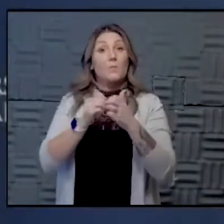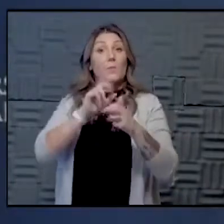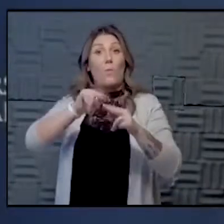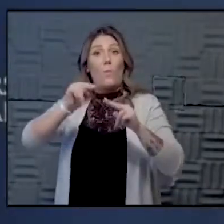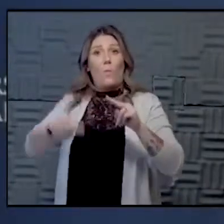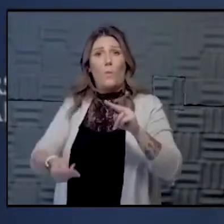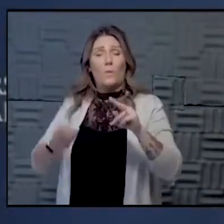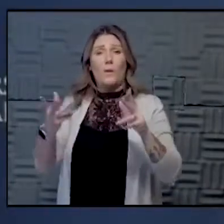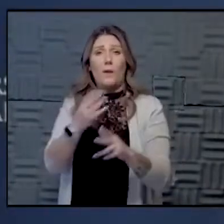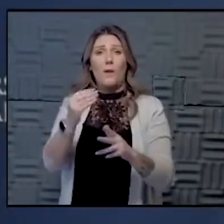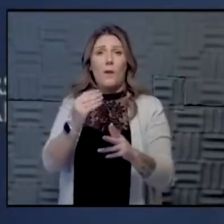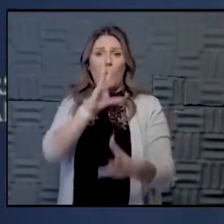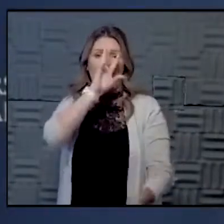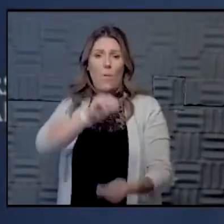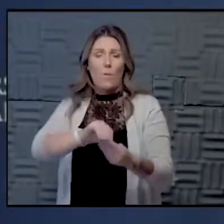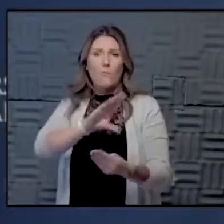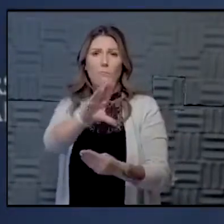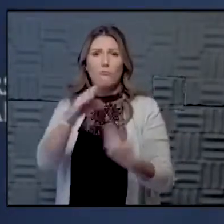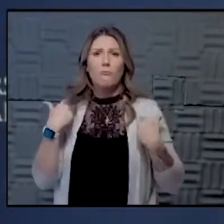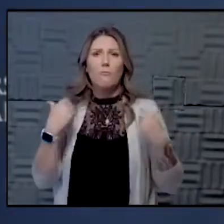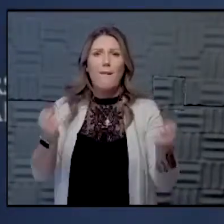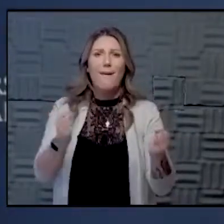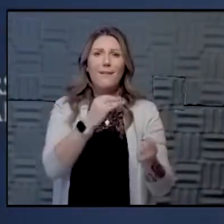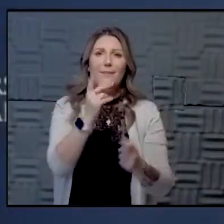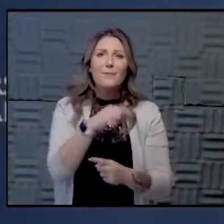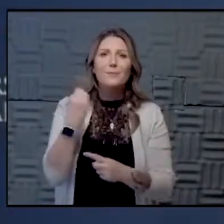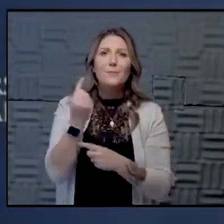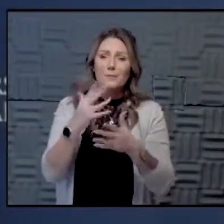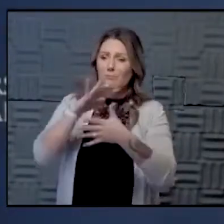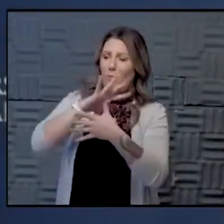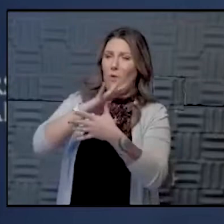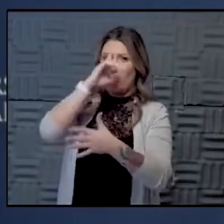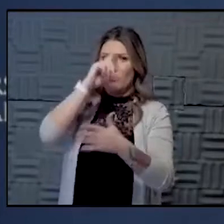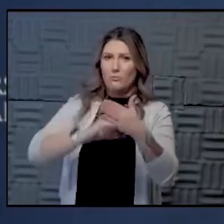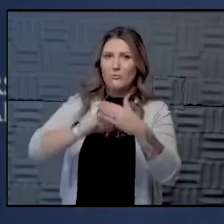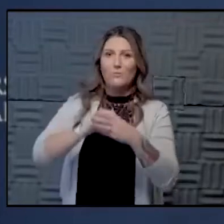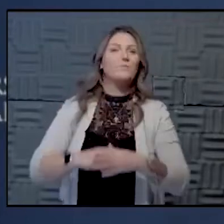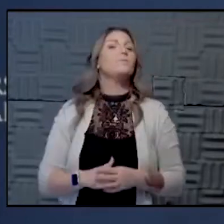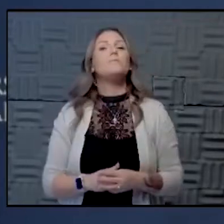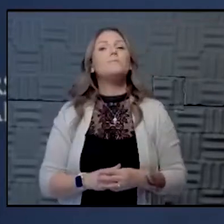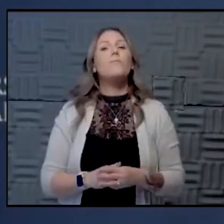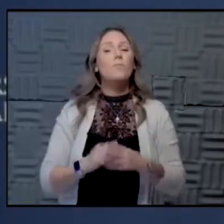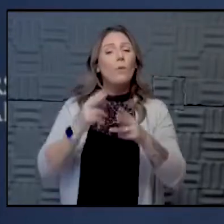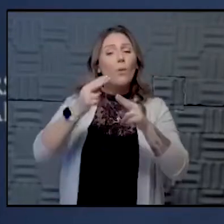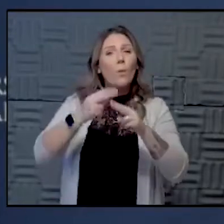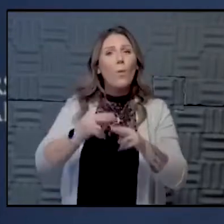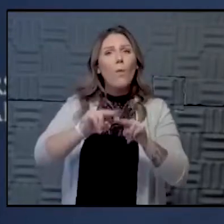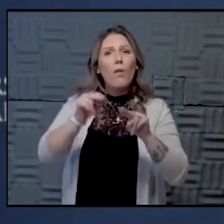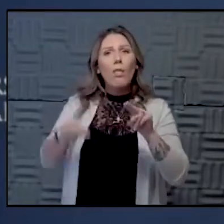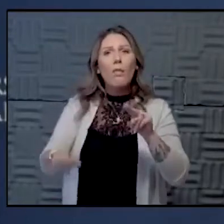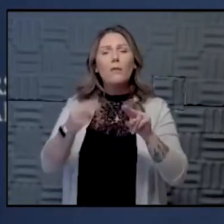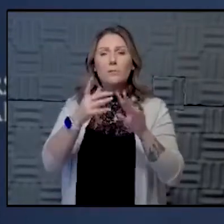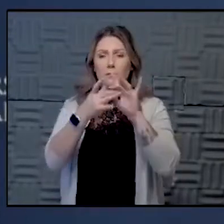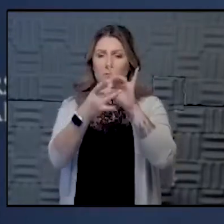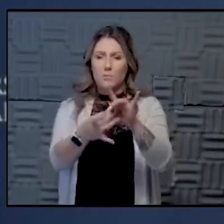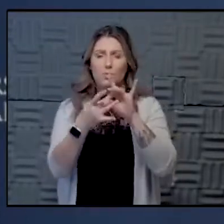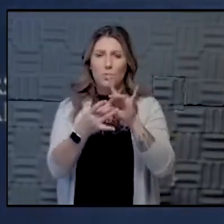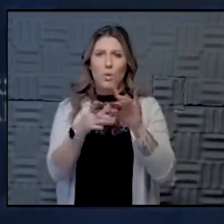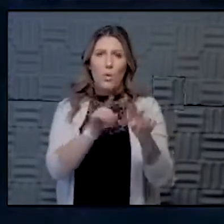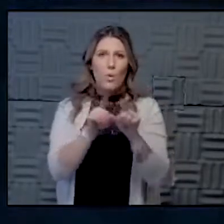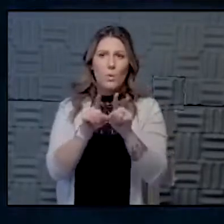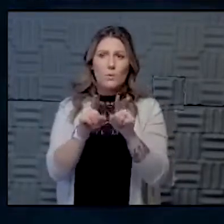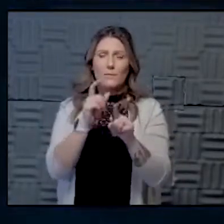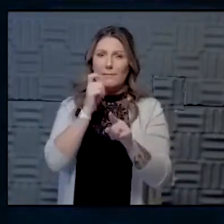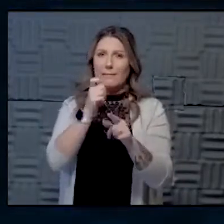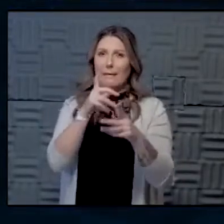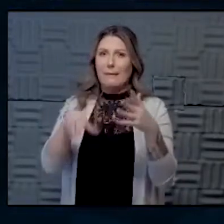what it can have on your overall health and your risk for primary stroke. So weight loss has been tied in addition to the last